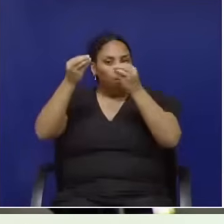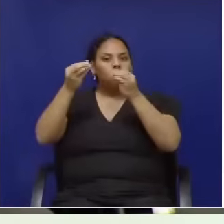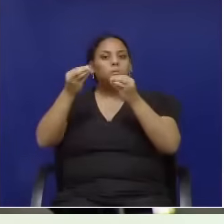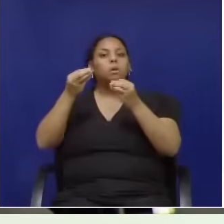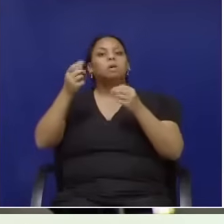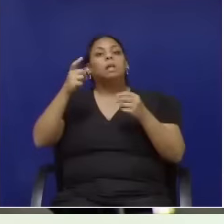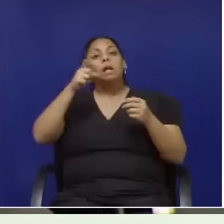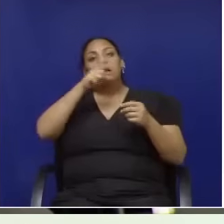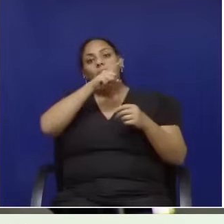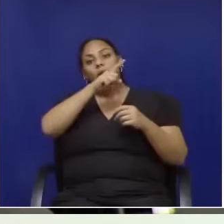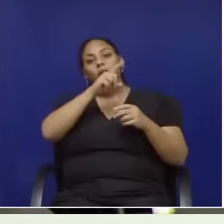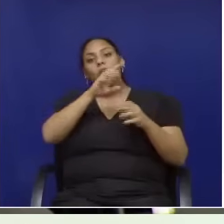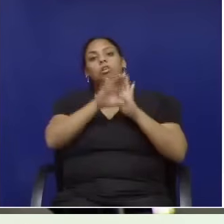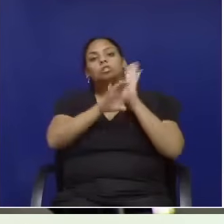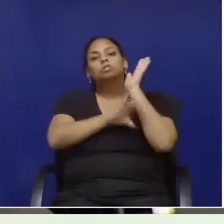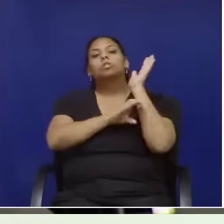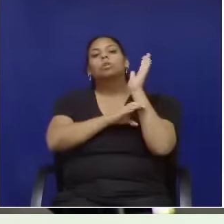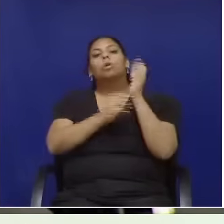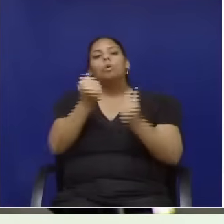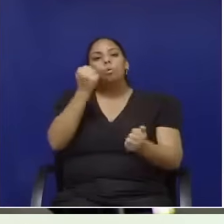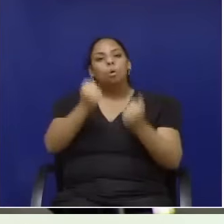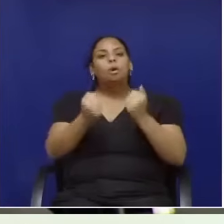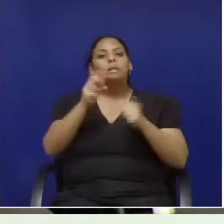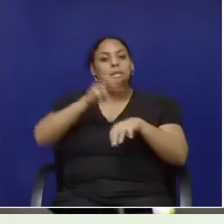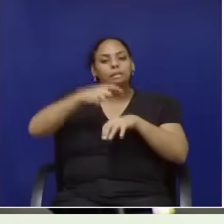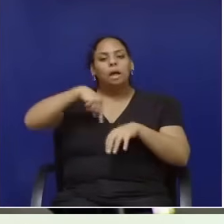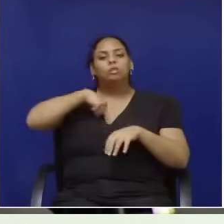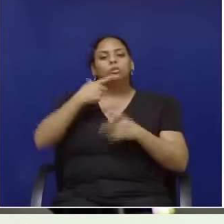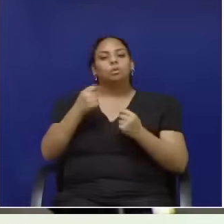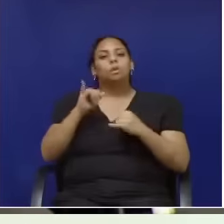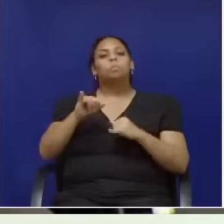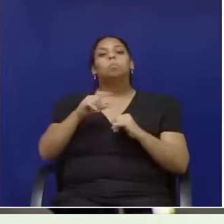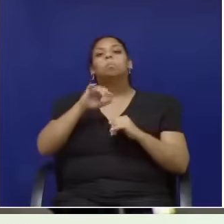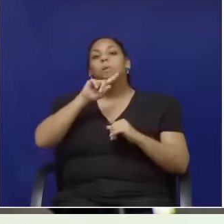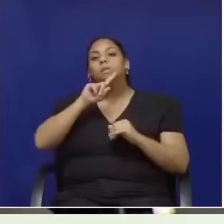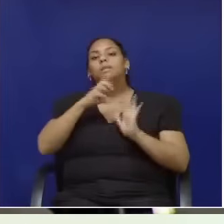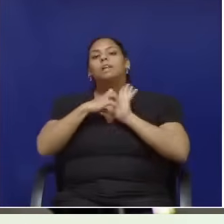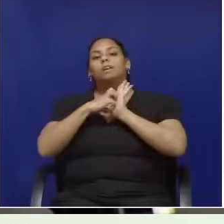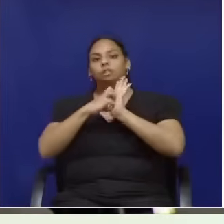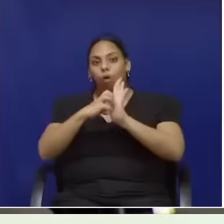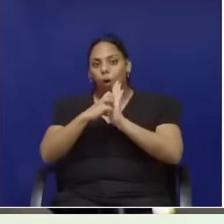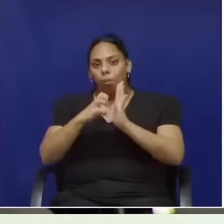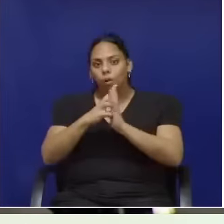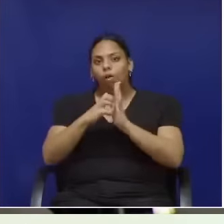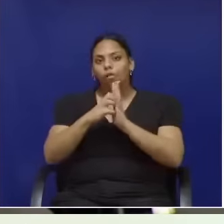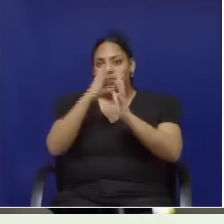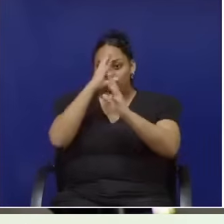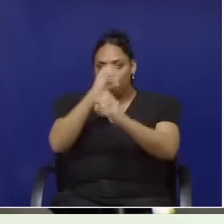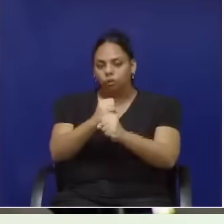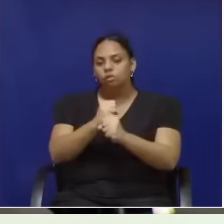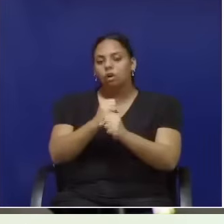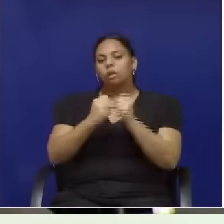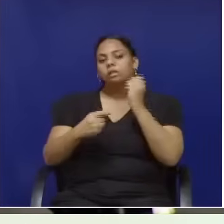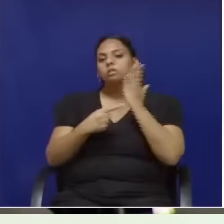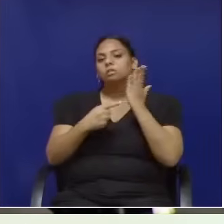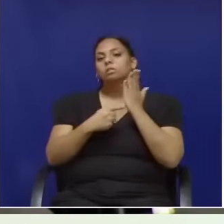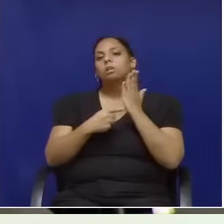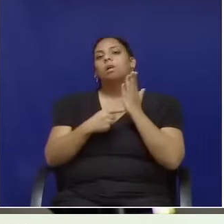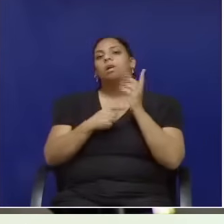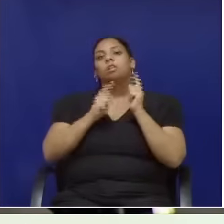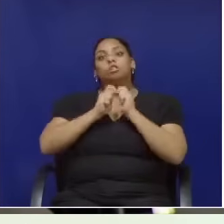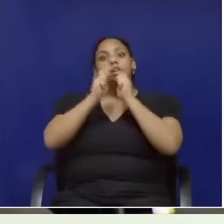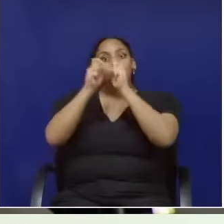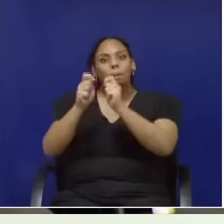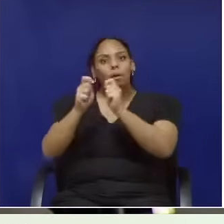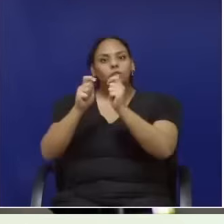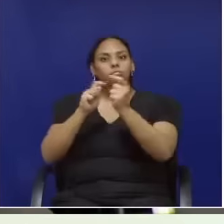so. And I think it is a very powerful example of how a focus on innovation and digital transformation can deliver a